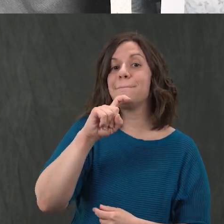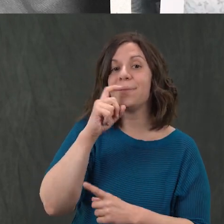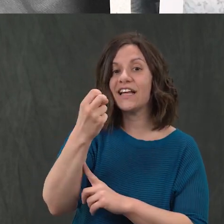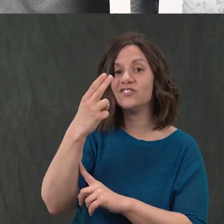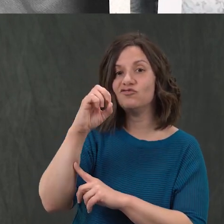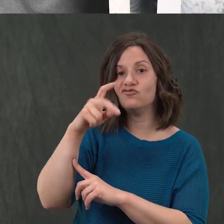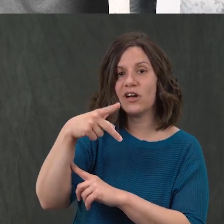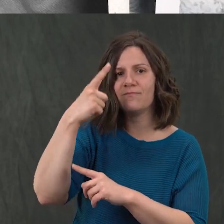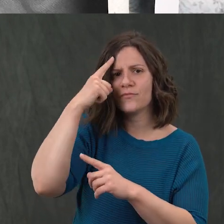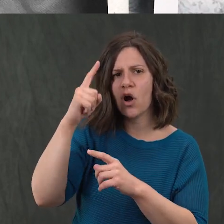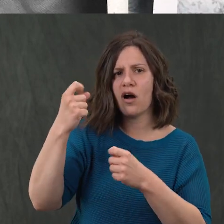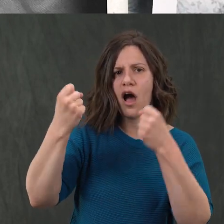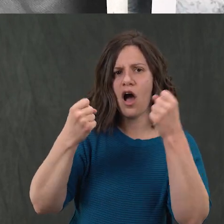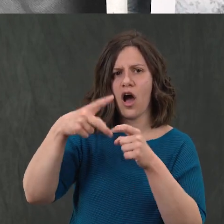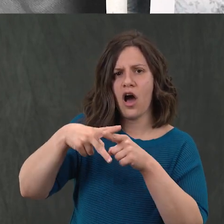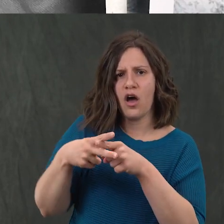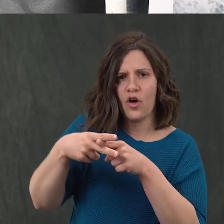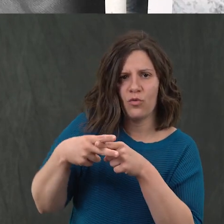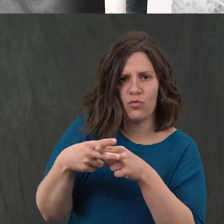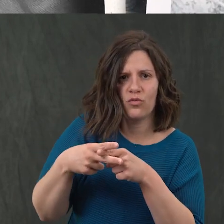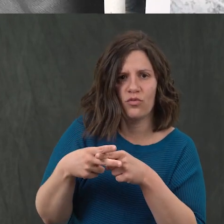and a metal shop for auto repair.